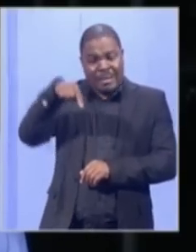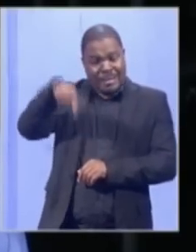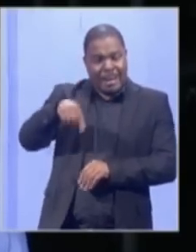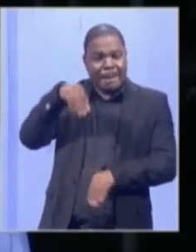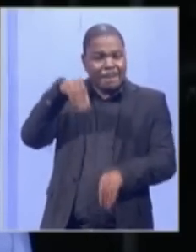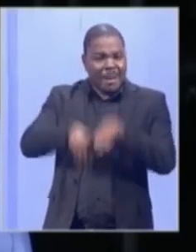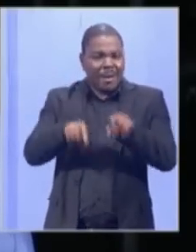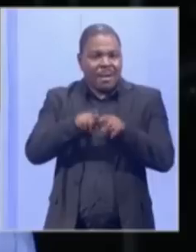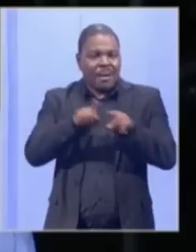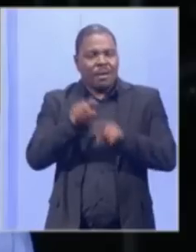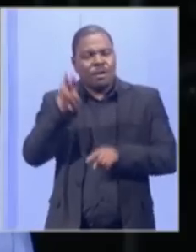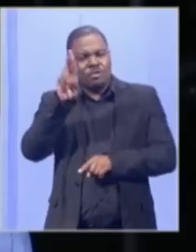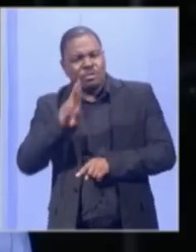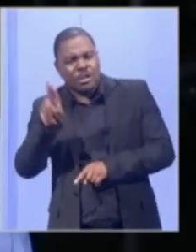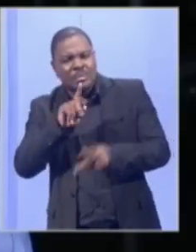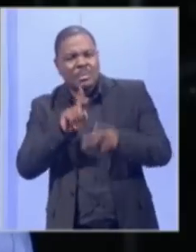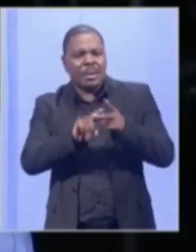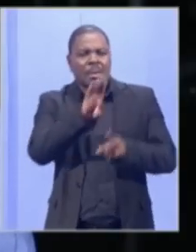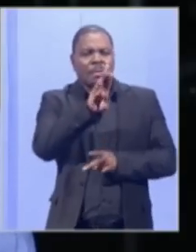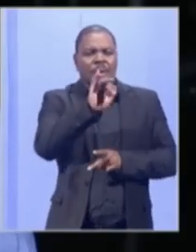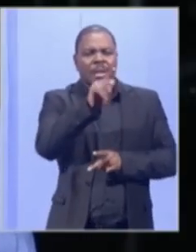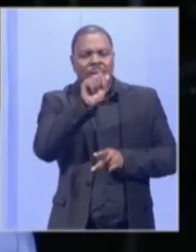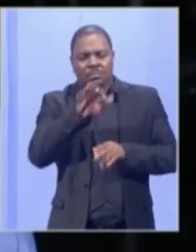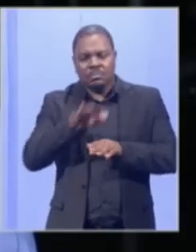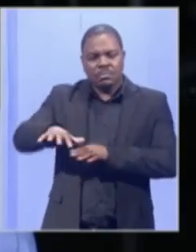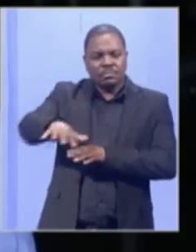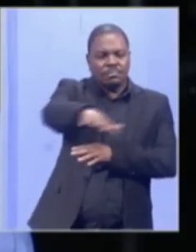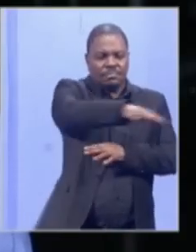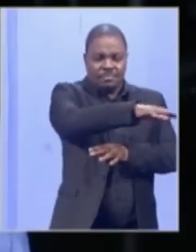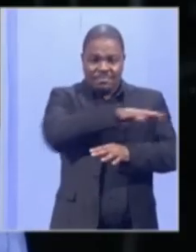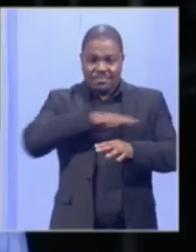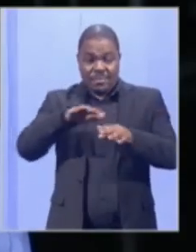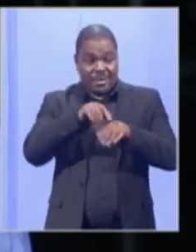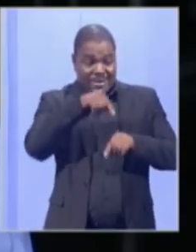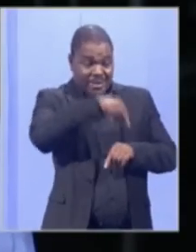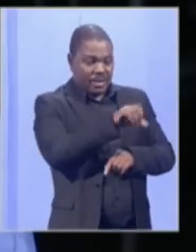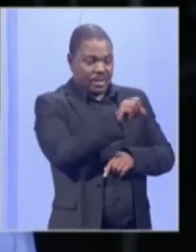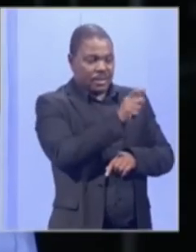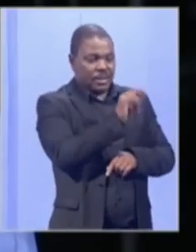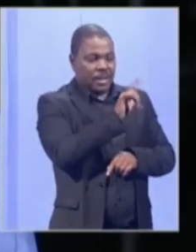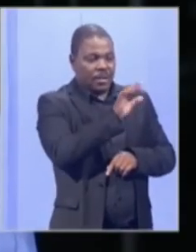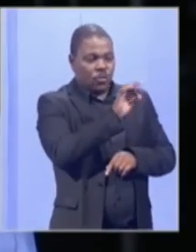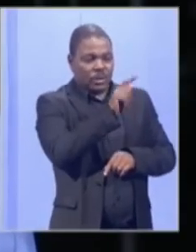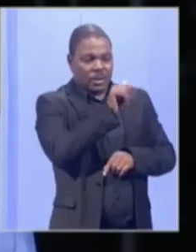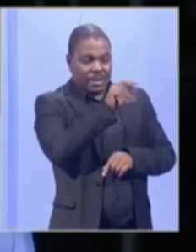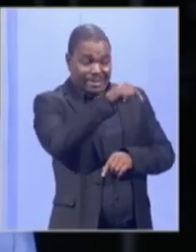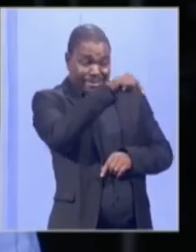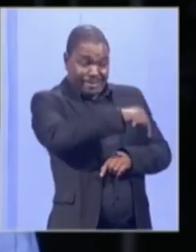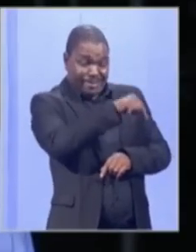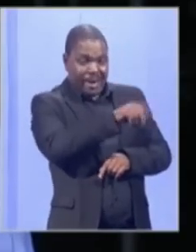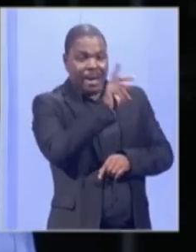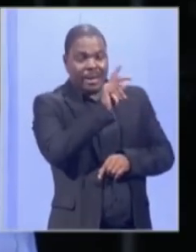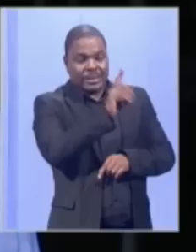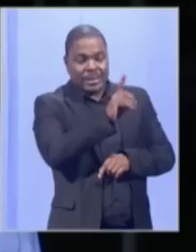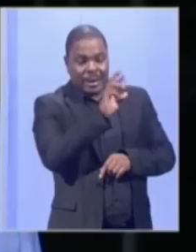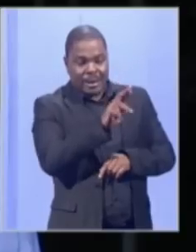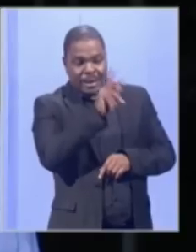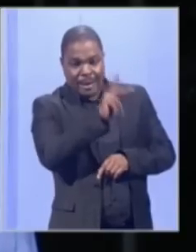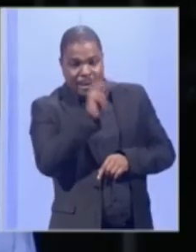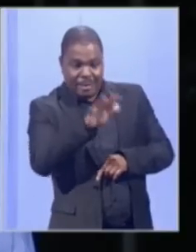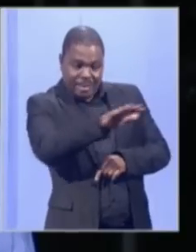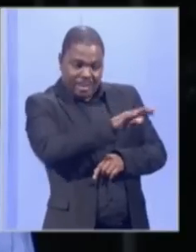karetsa ditoropo tsa Rustenburg go akaretsa le Brits gareng ga tse dingwe mme fa re lente fa mo Stilfontein le teng mo sedikeng sa Dr. Kenneth Kaunda go ya ka sepodisi ke